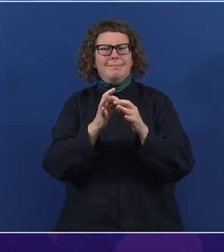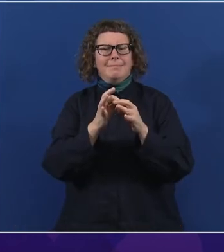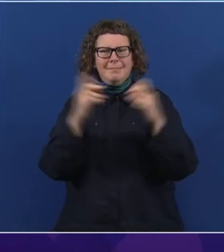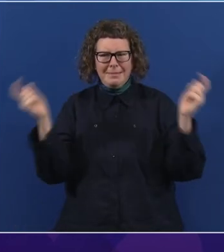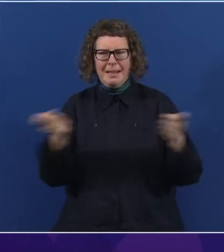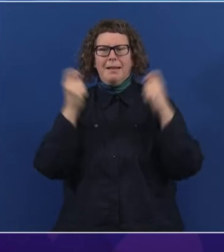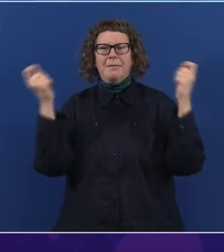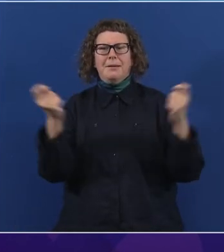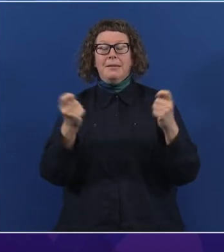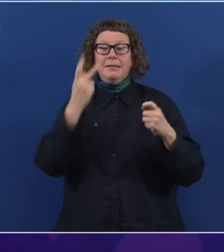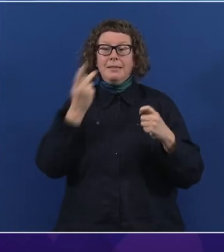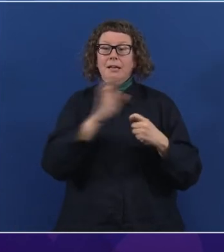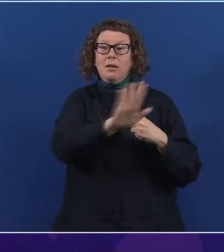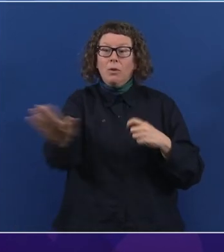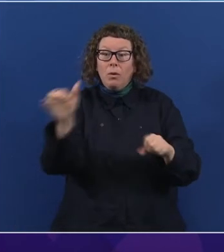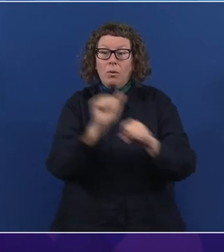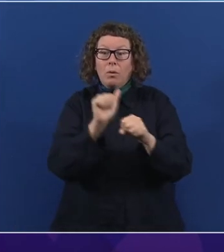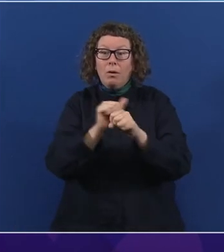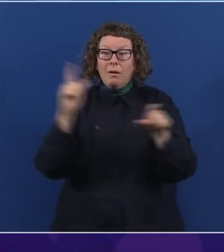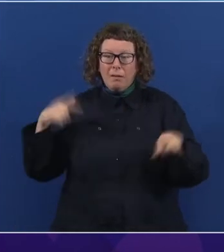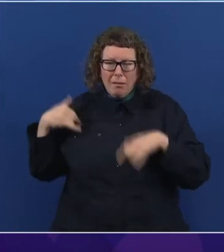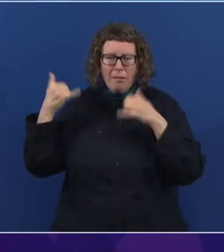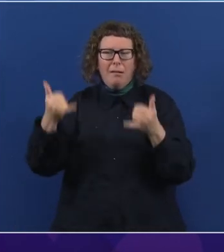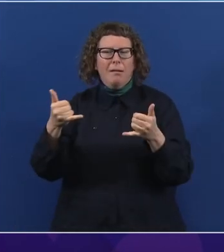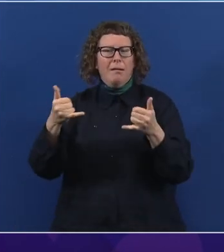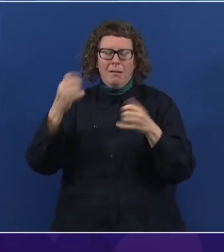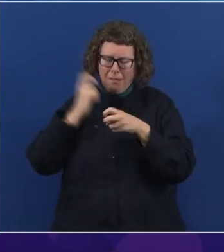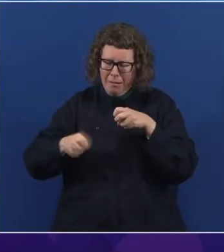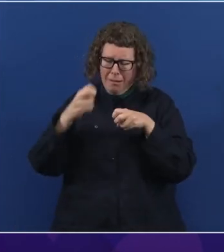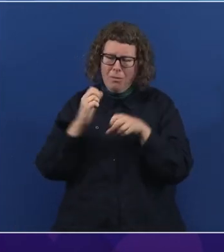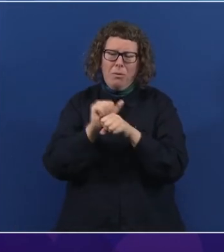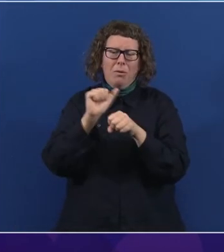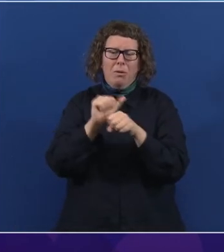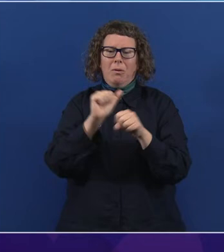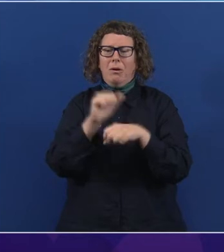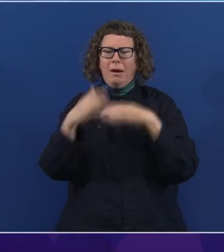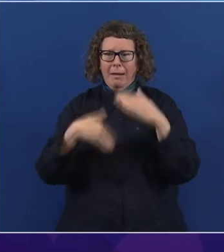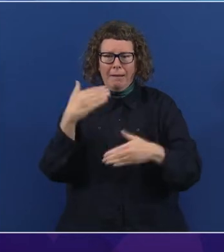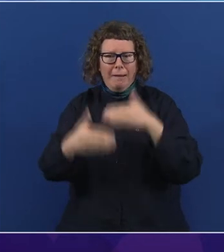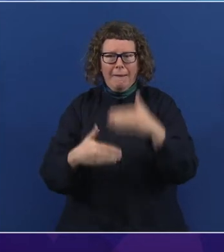the power of hard work and resolution.